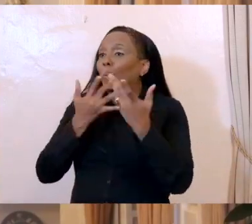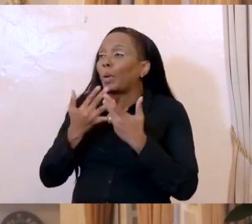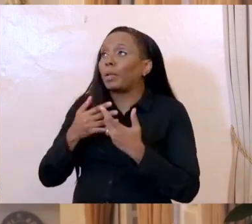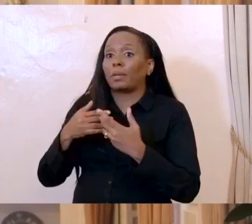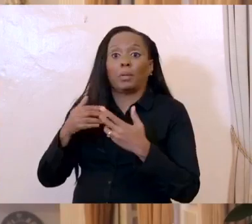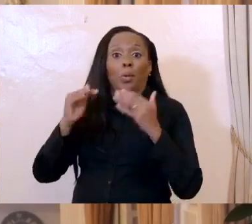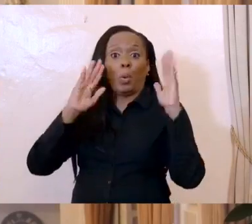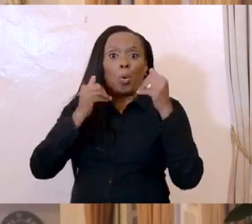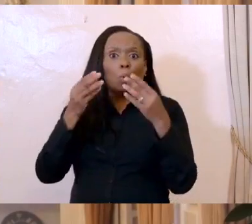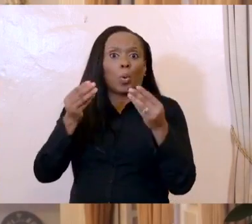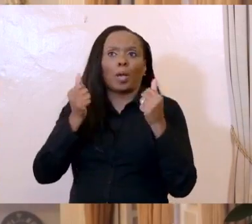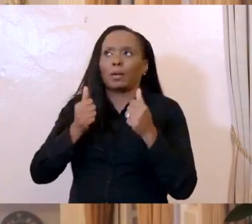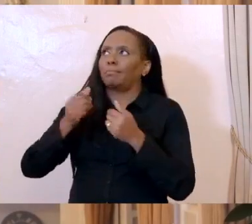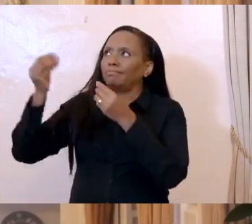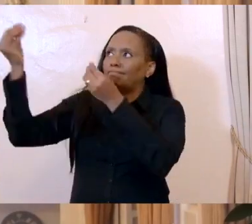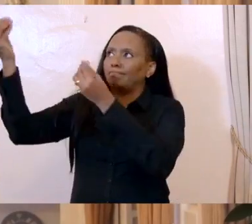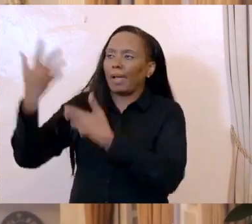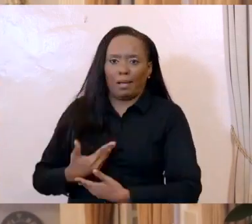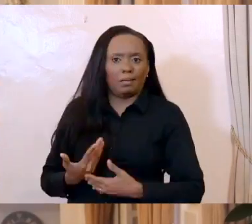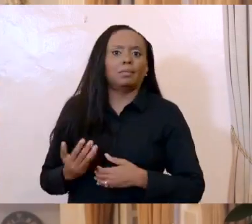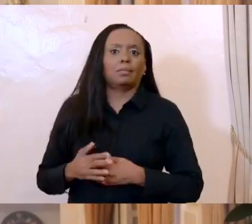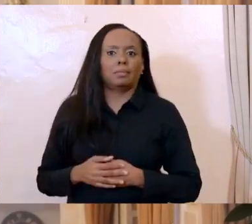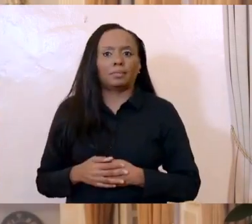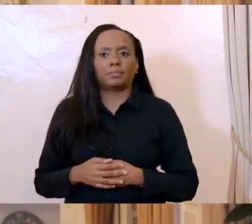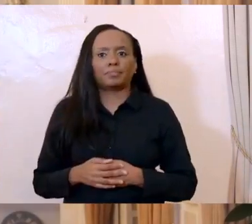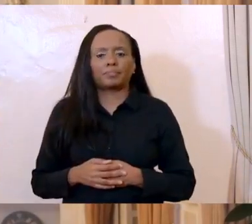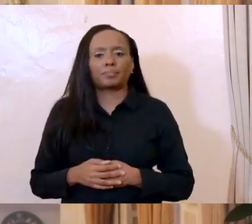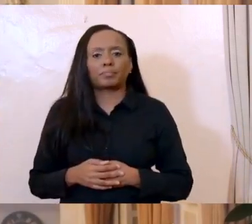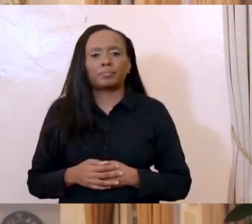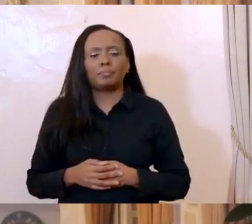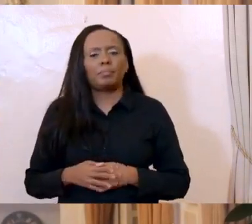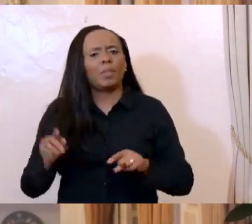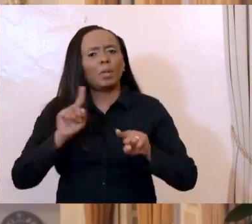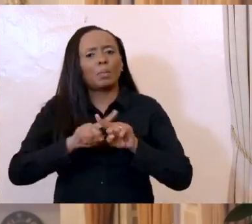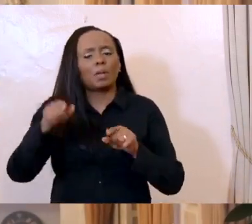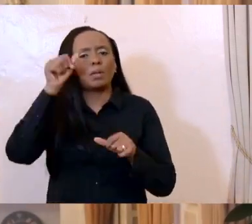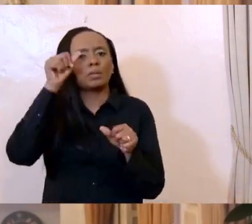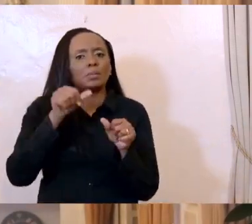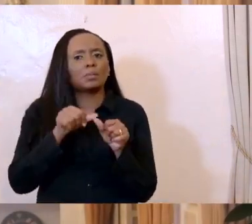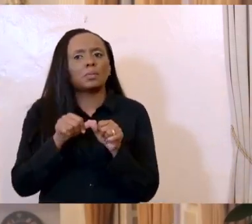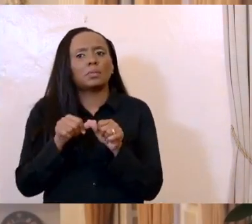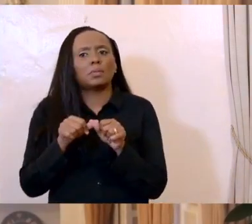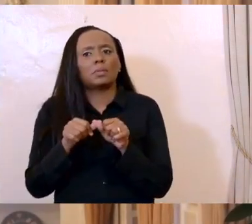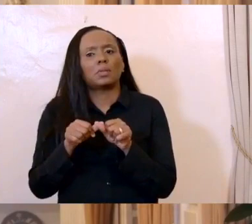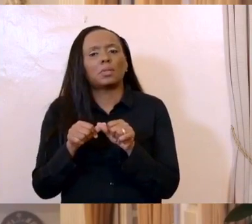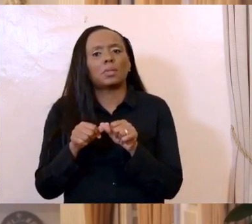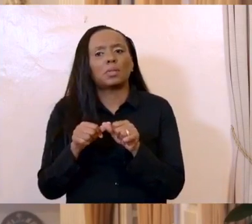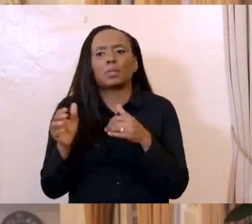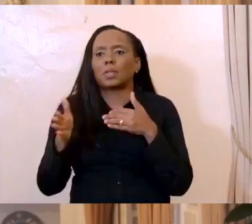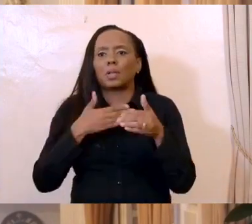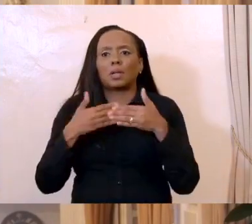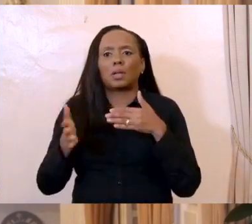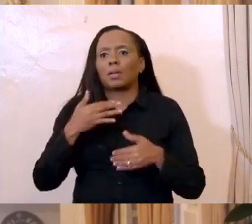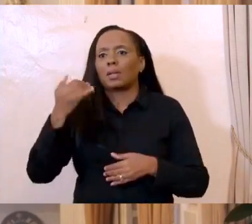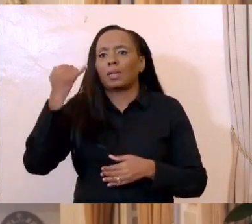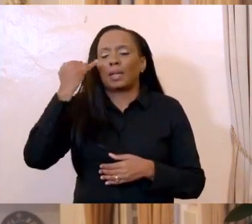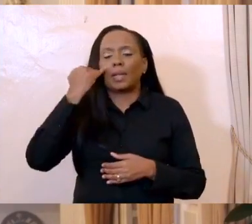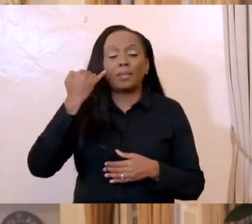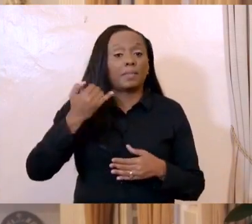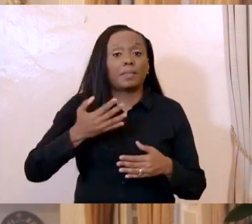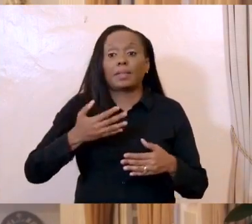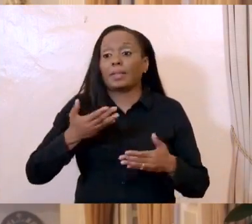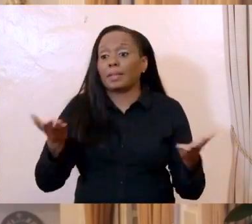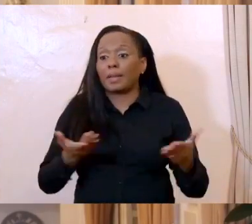as we can. But also, you would recall that I also indicated to you that whether or not the variant is here, and I'm not